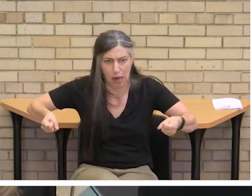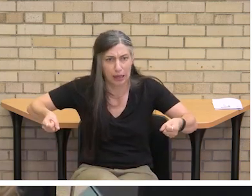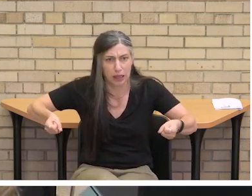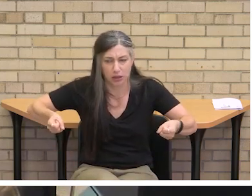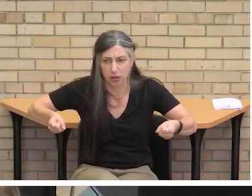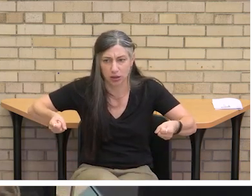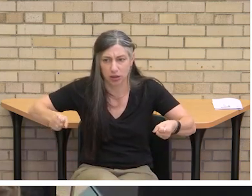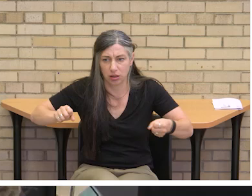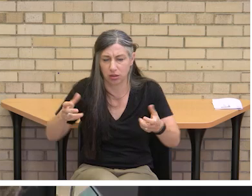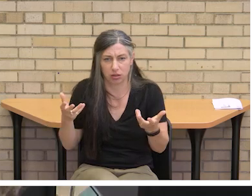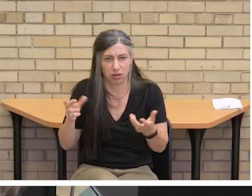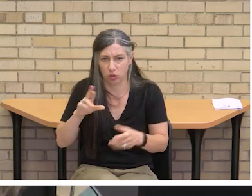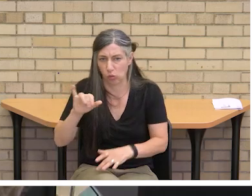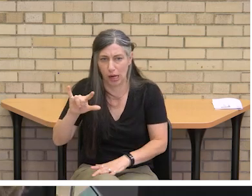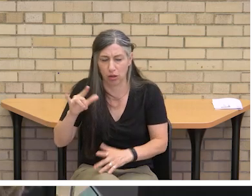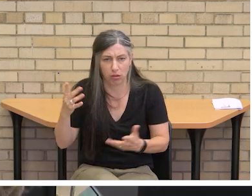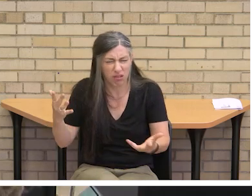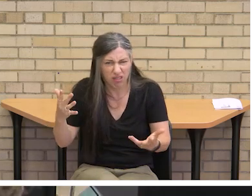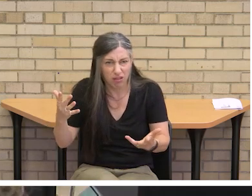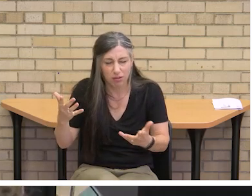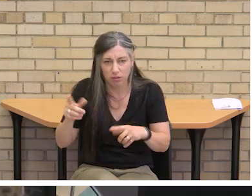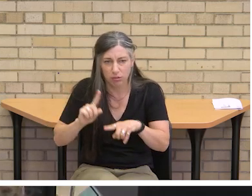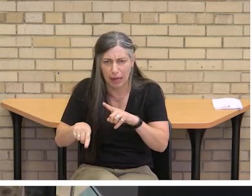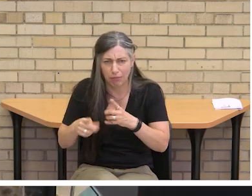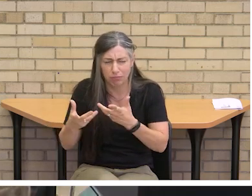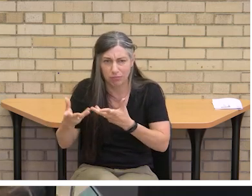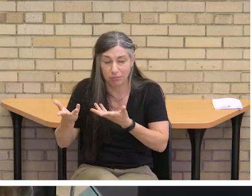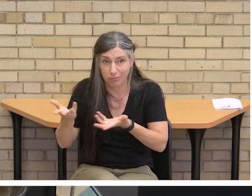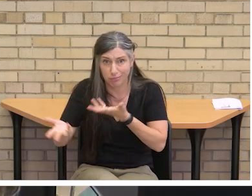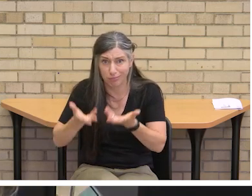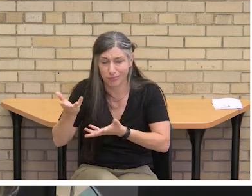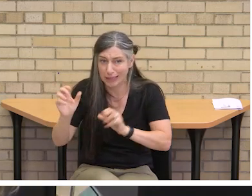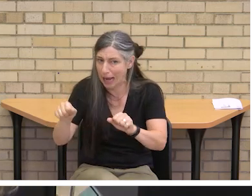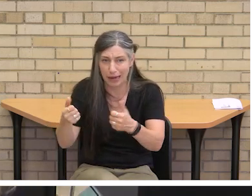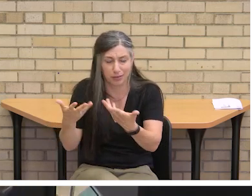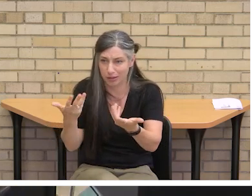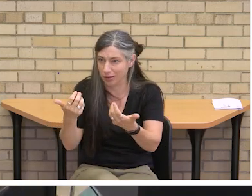be repaired or rebuilt in stages.